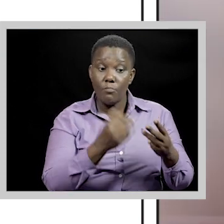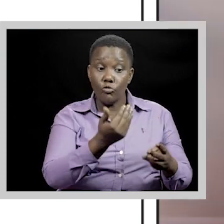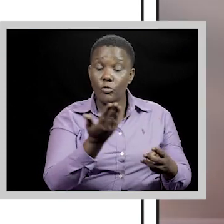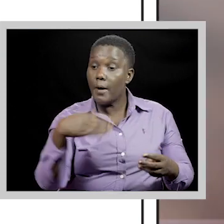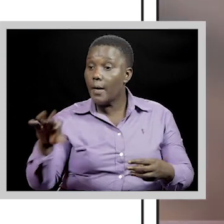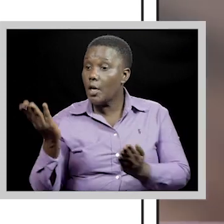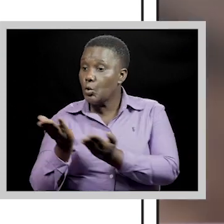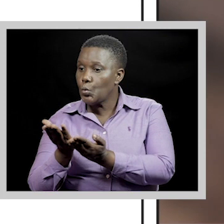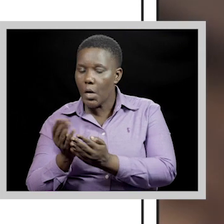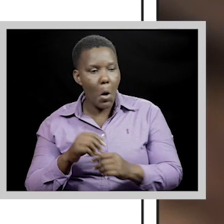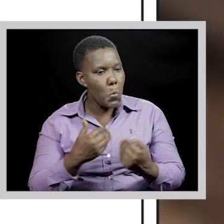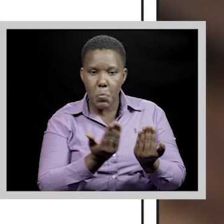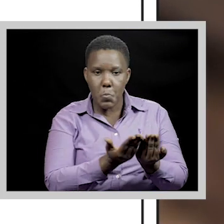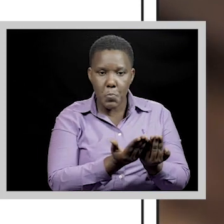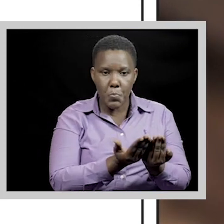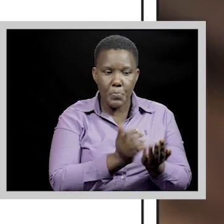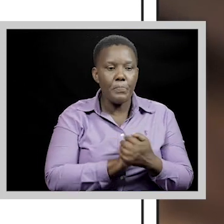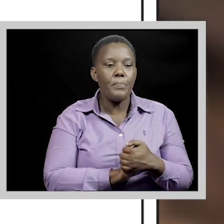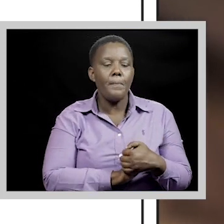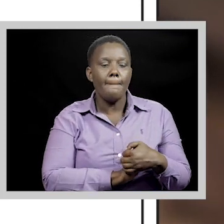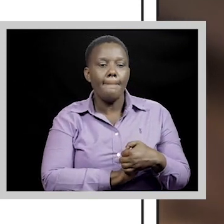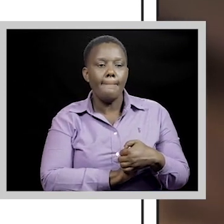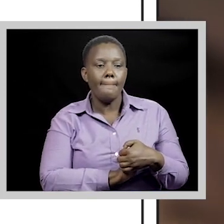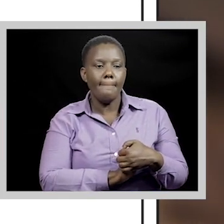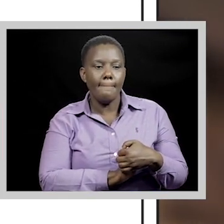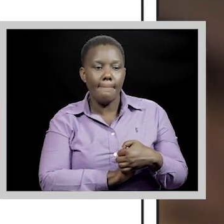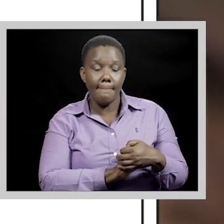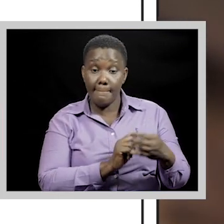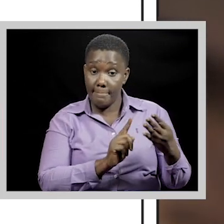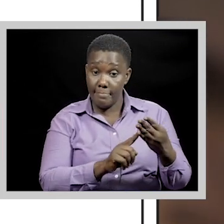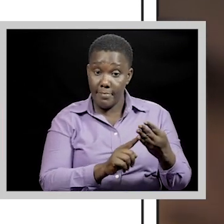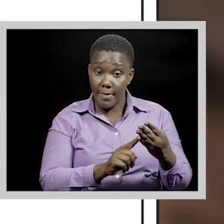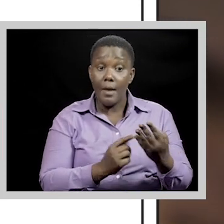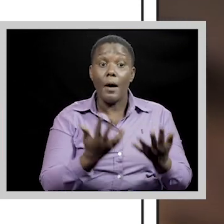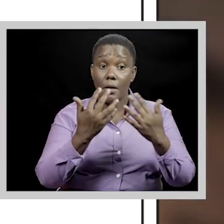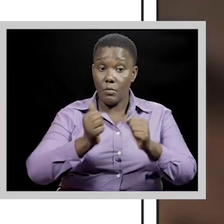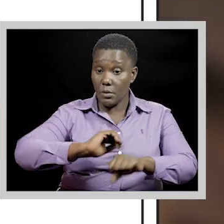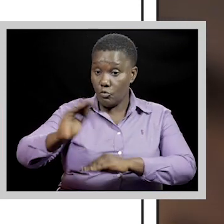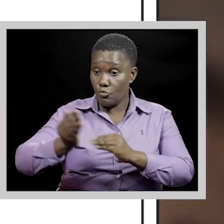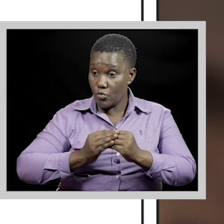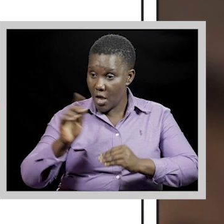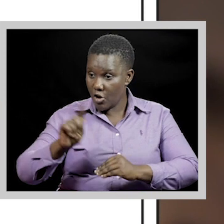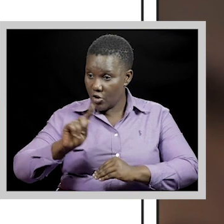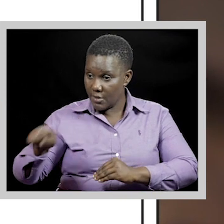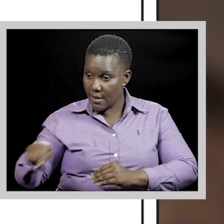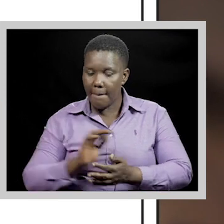whether the child goes to school or not, the possibility of reoffending,